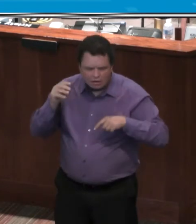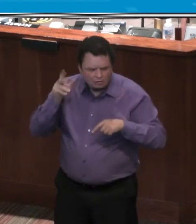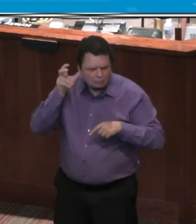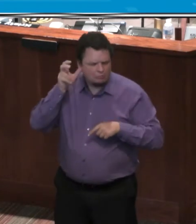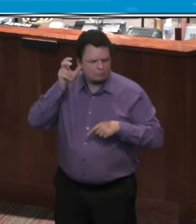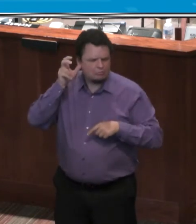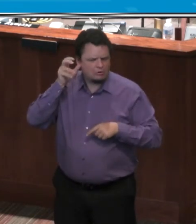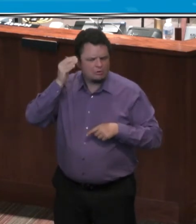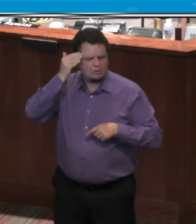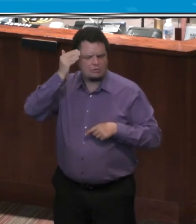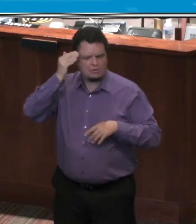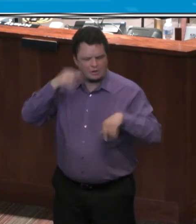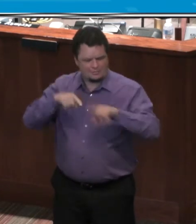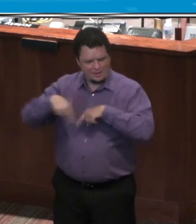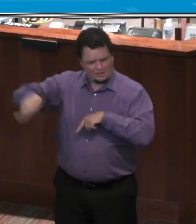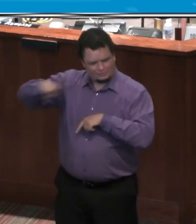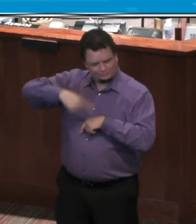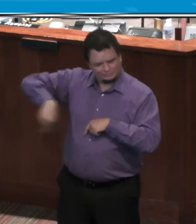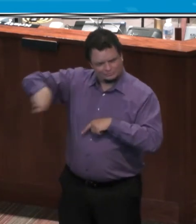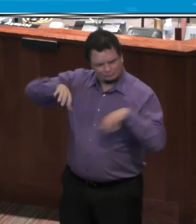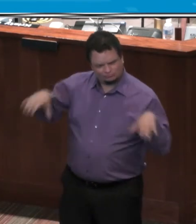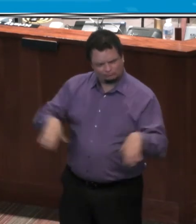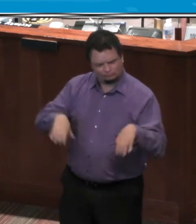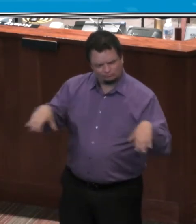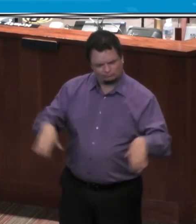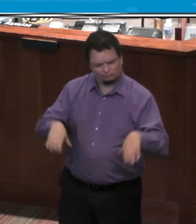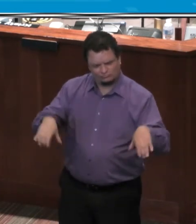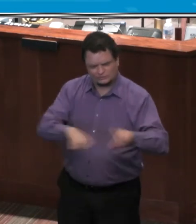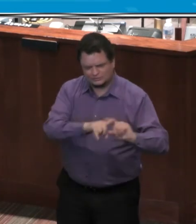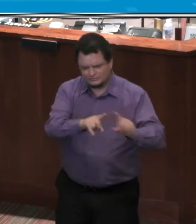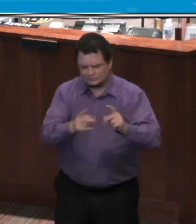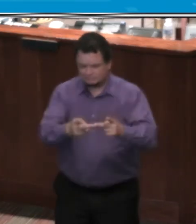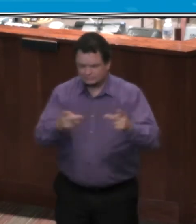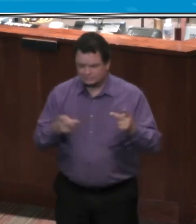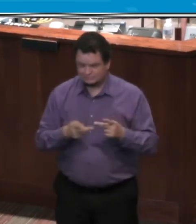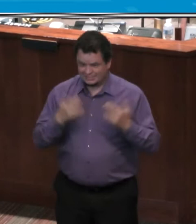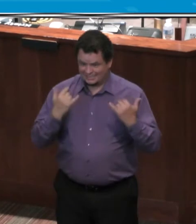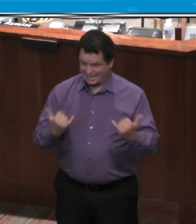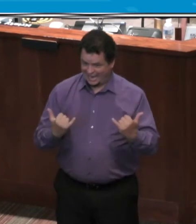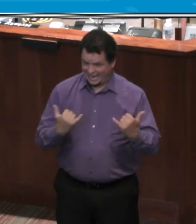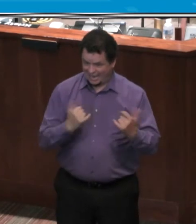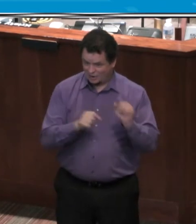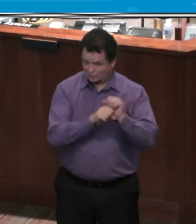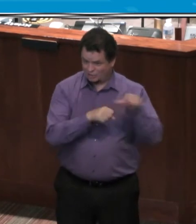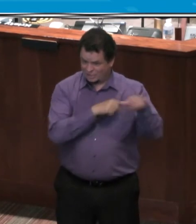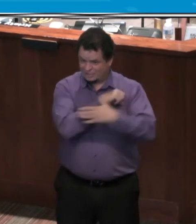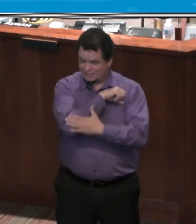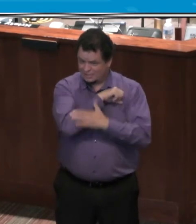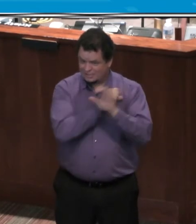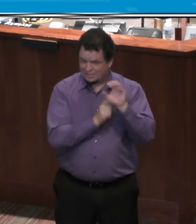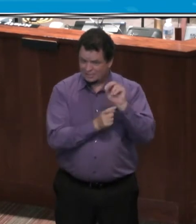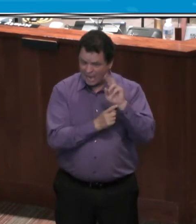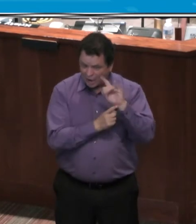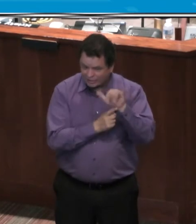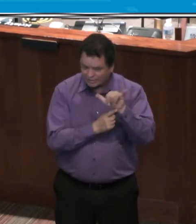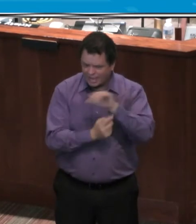and working with our partners and working with the county, it has been amazing because we have